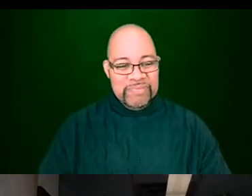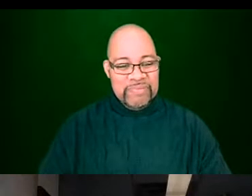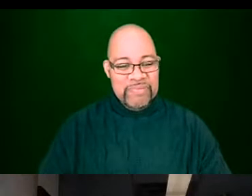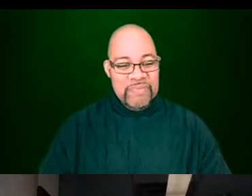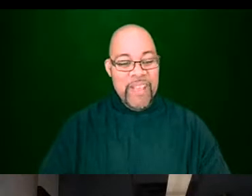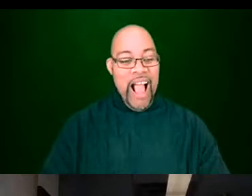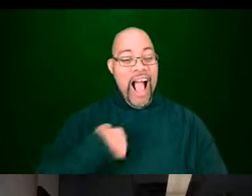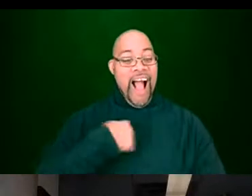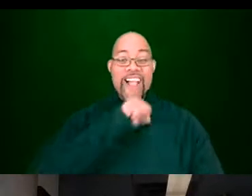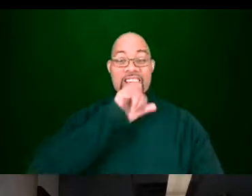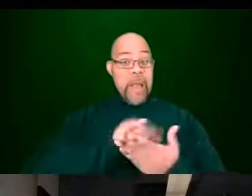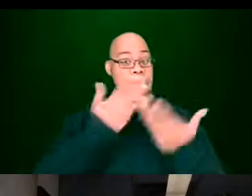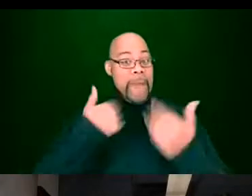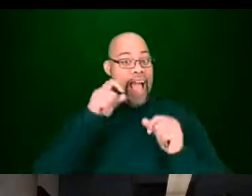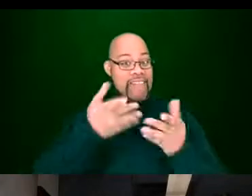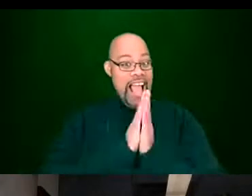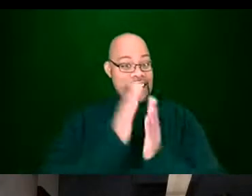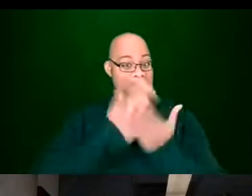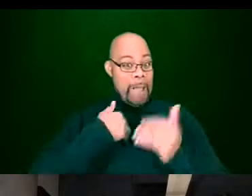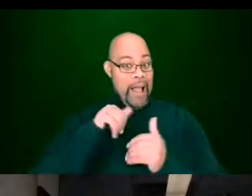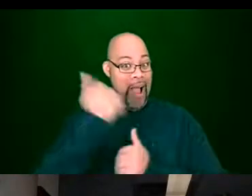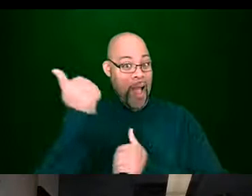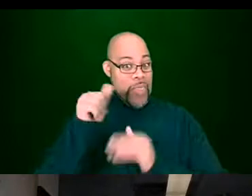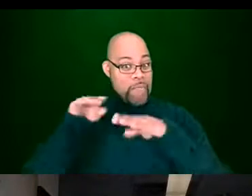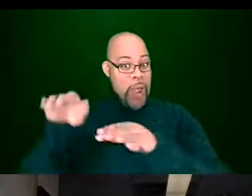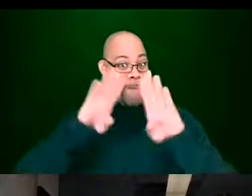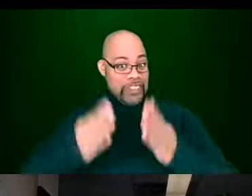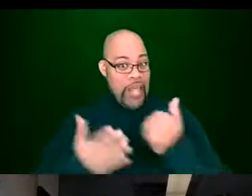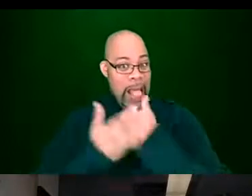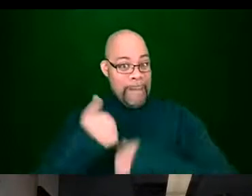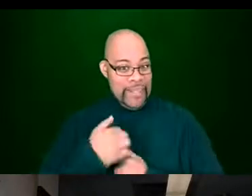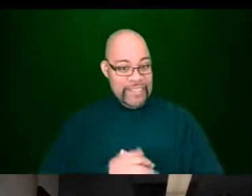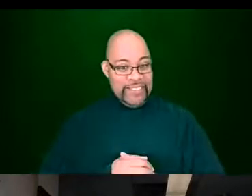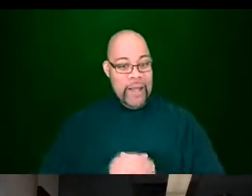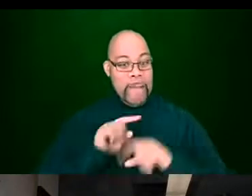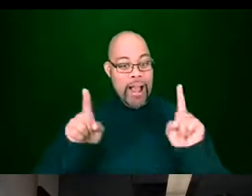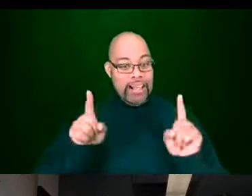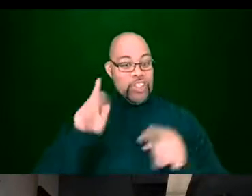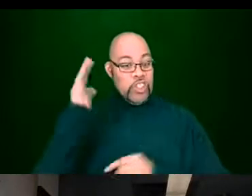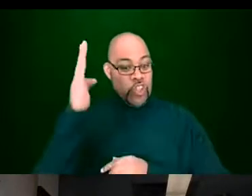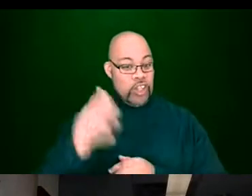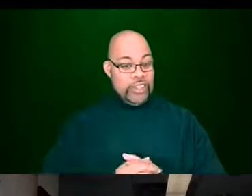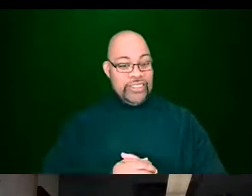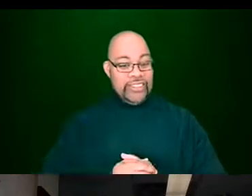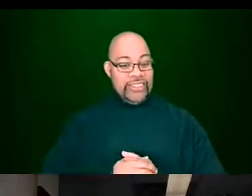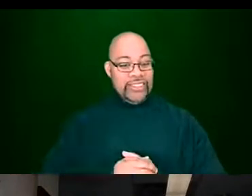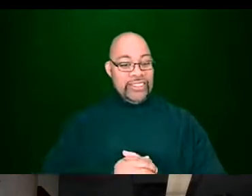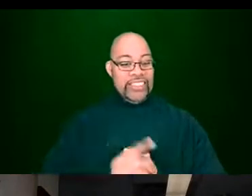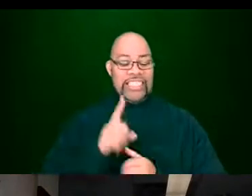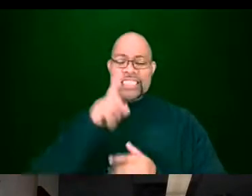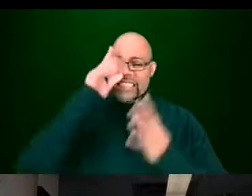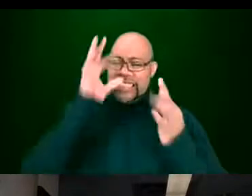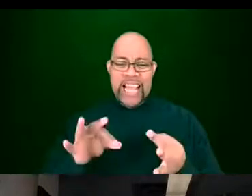I love this, but I might have to ask some of my fellow marine biologists to help me out here. But sharks are